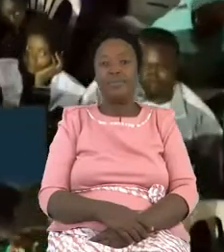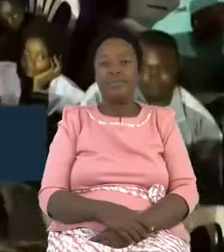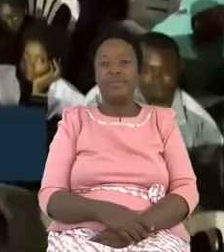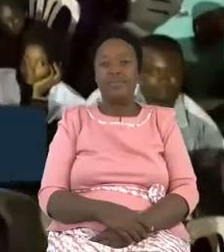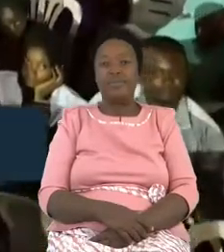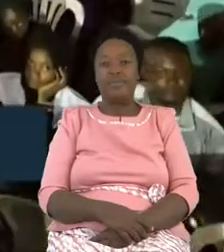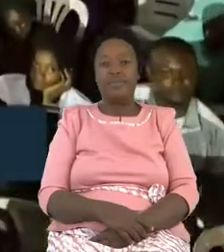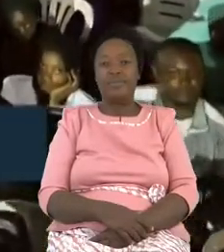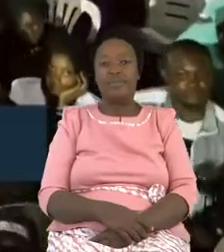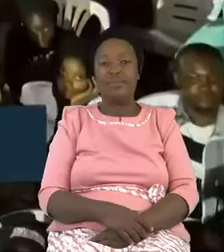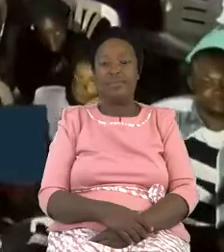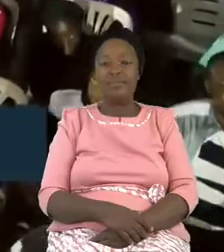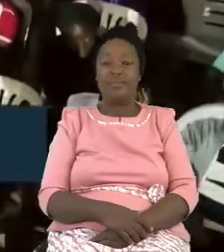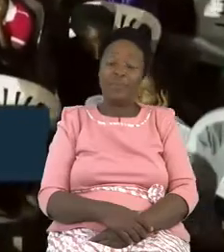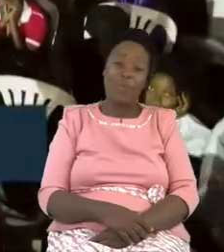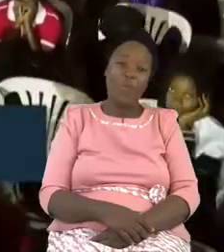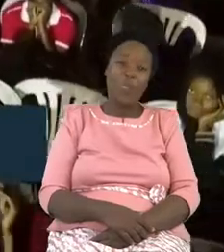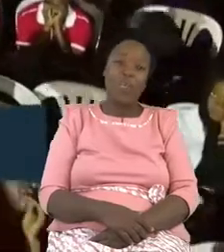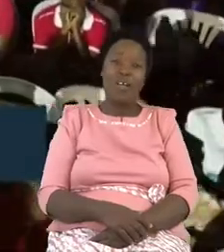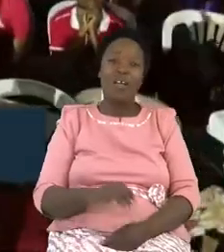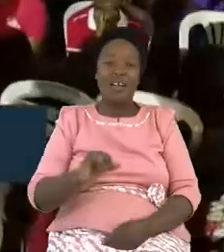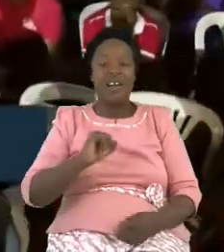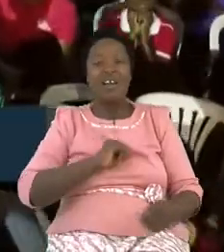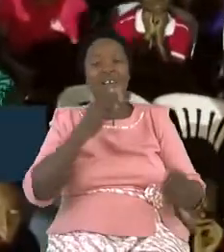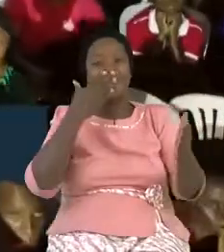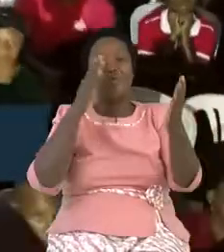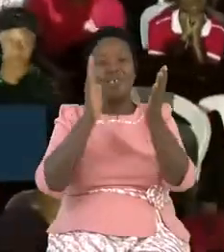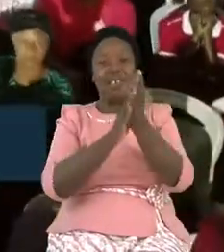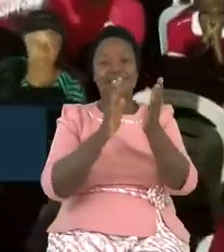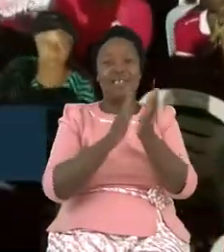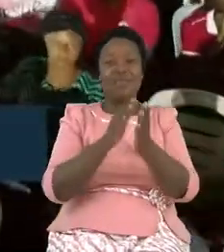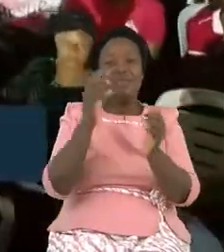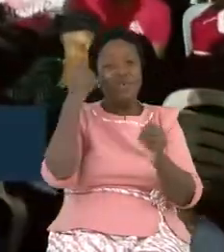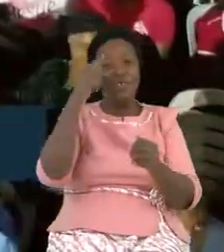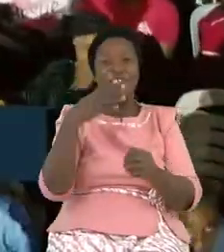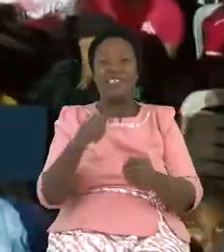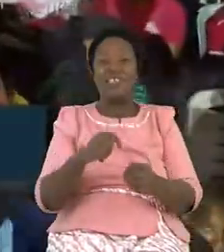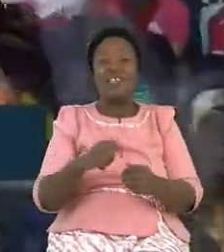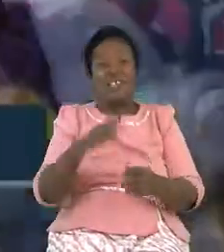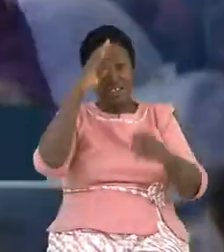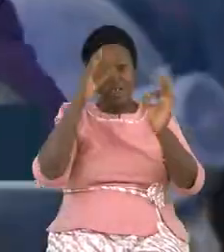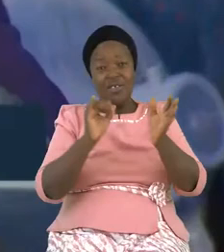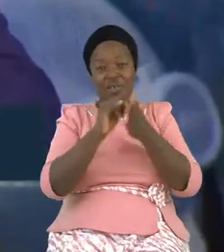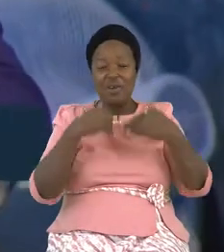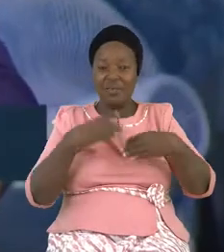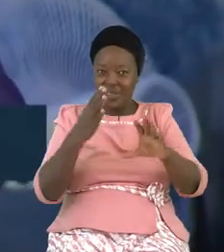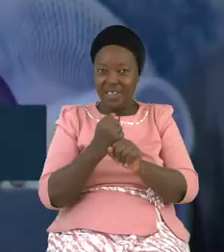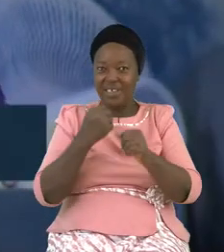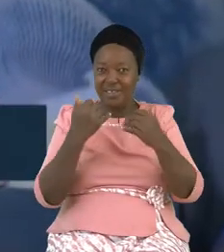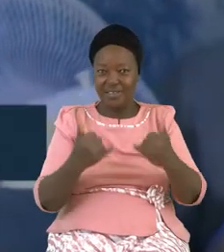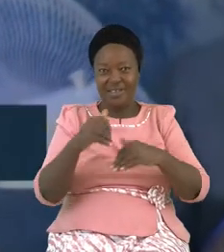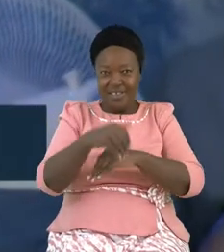I congratulate you for what you have done, the decision you have taken tonight. We want all our counselors to please go